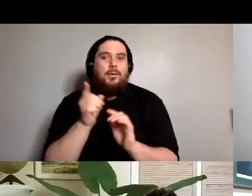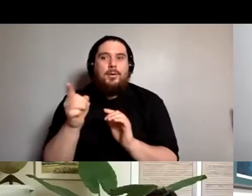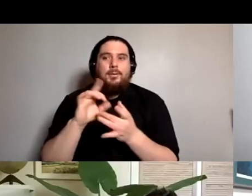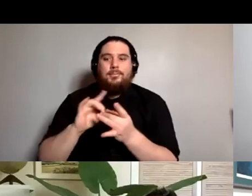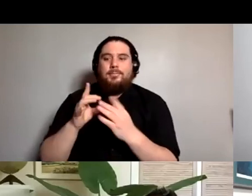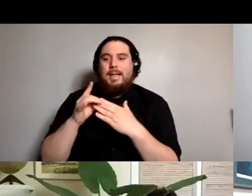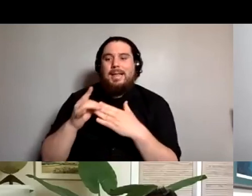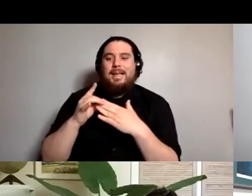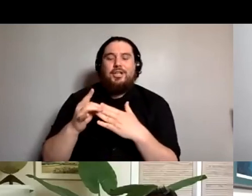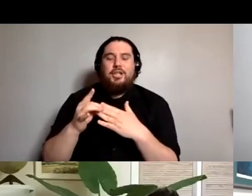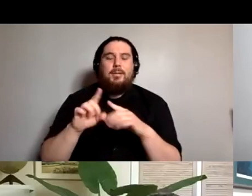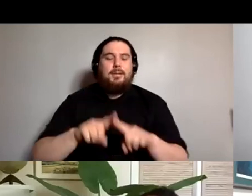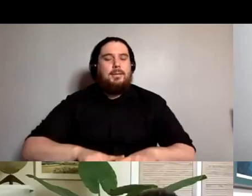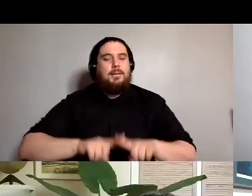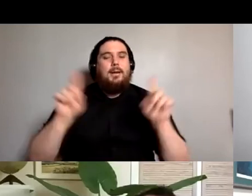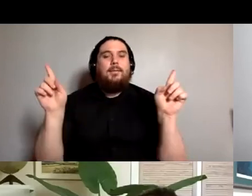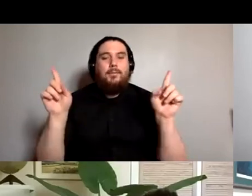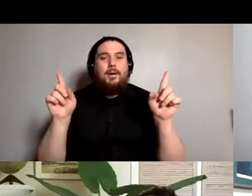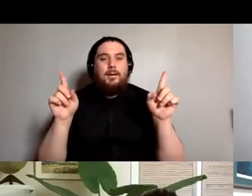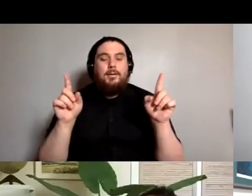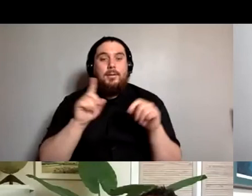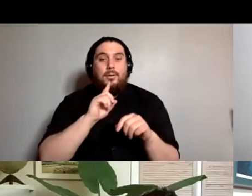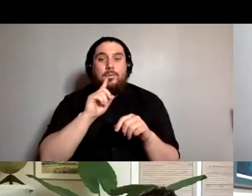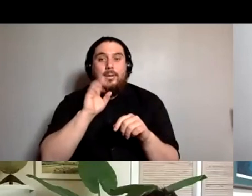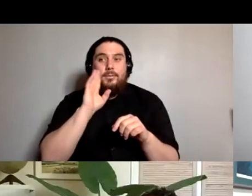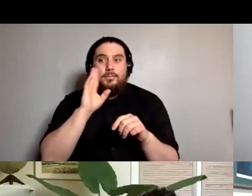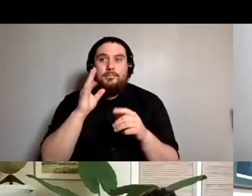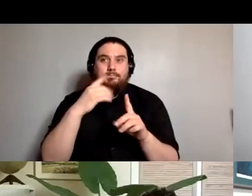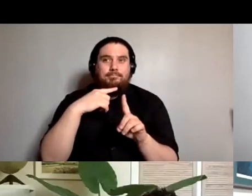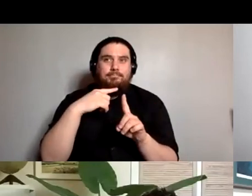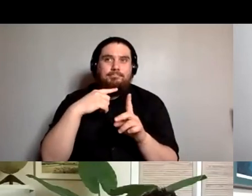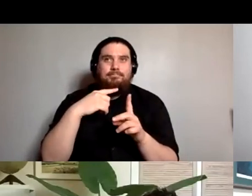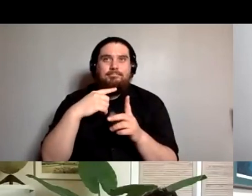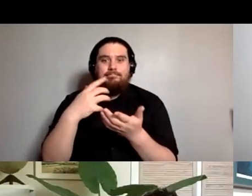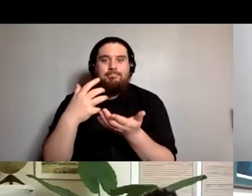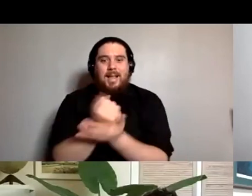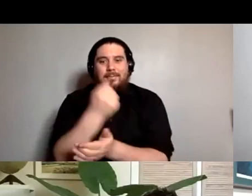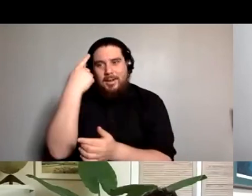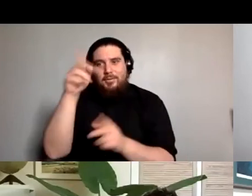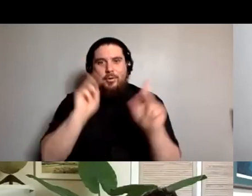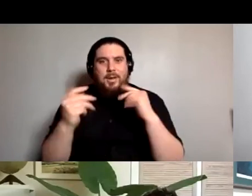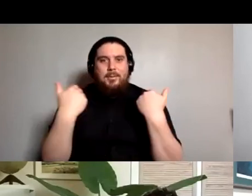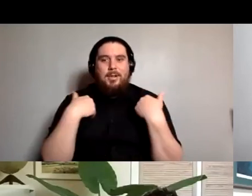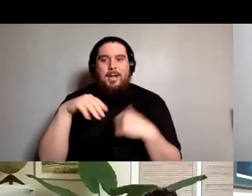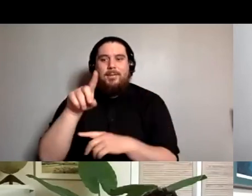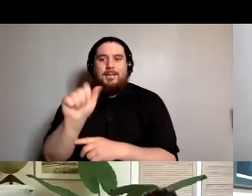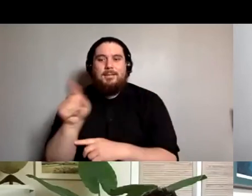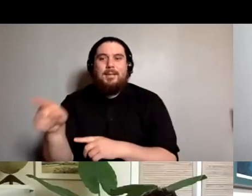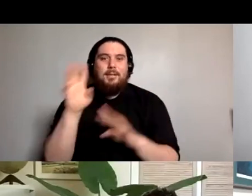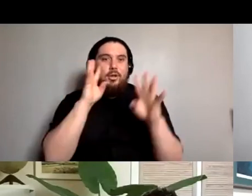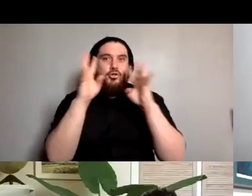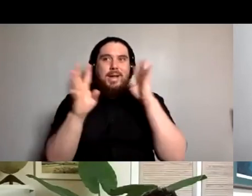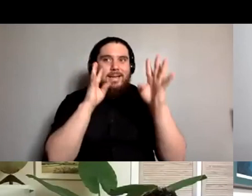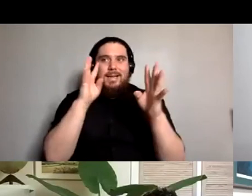different and actually play to the advantage of people with disabilities, because it's a creativity, it's collaboration, you